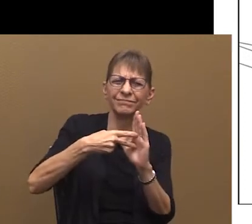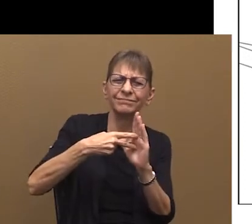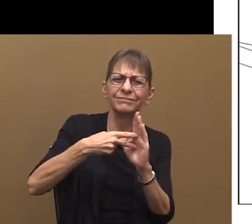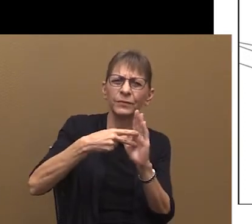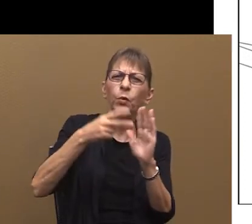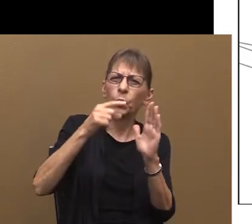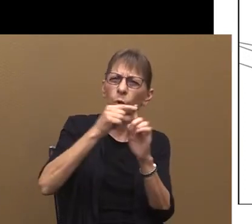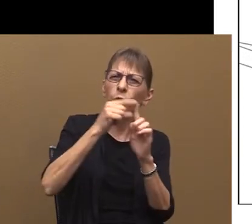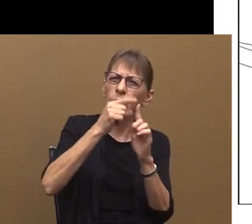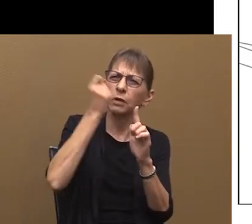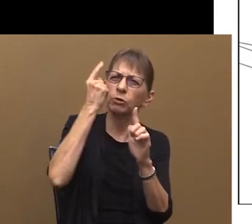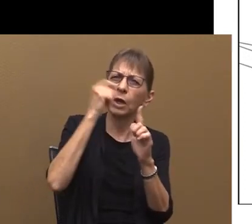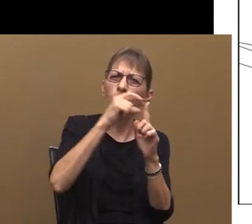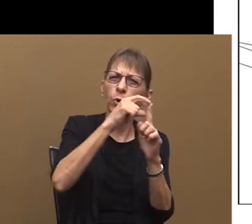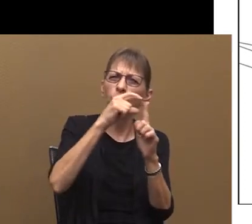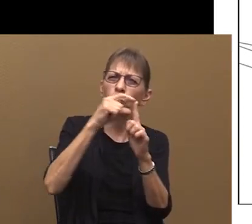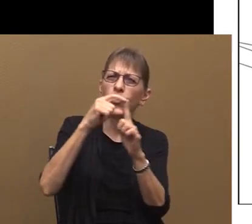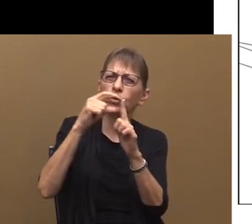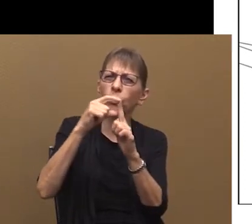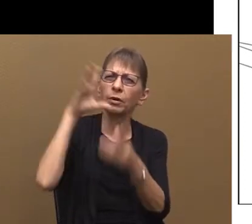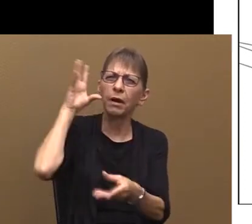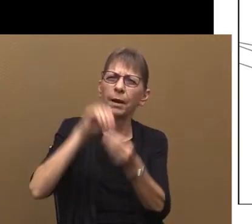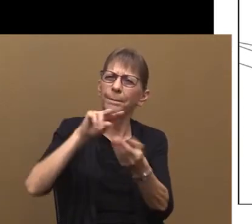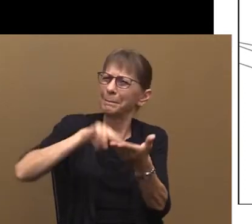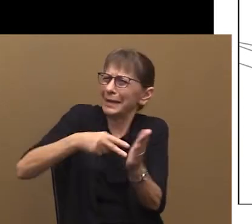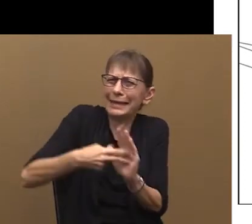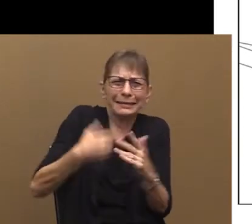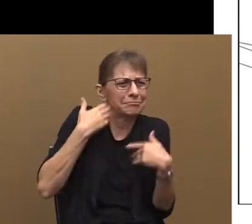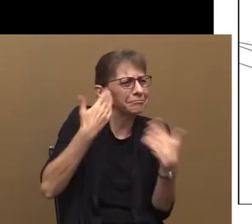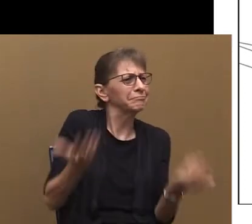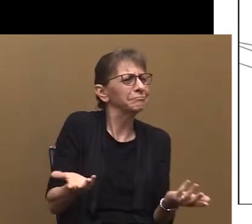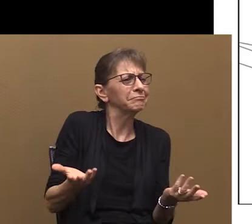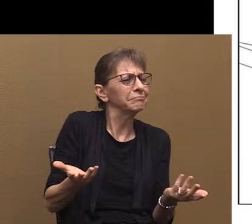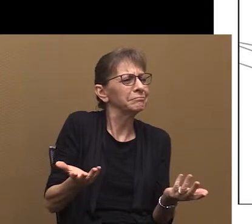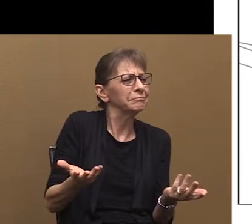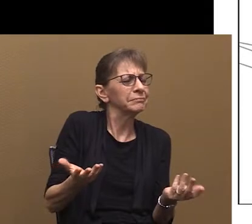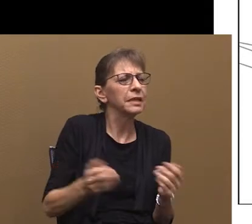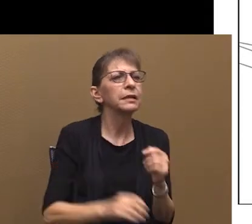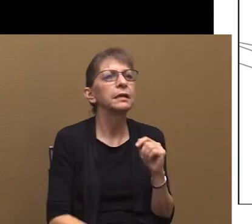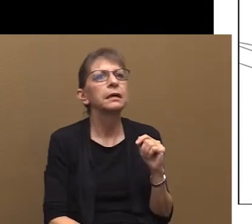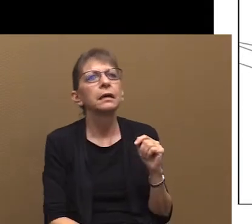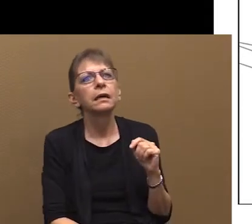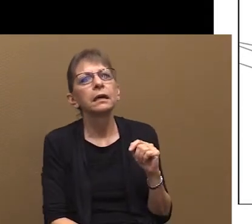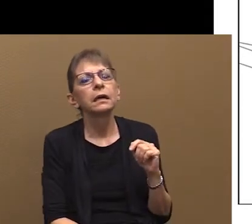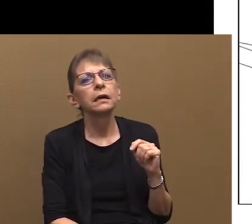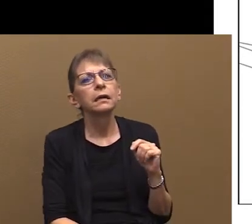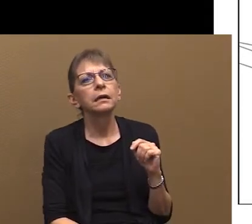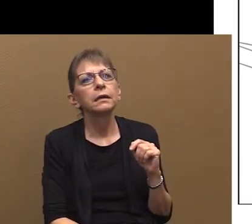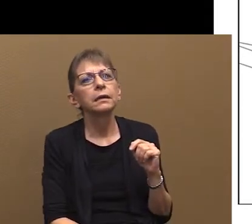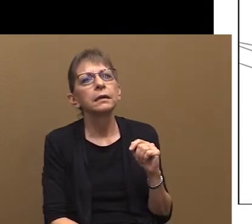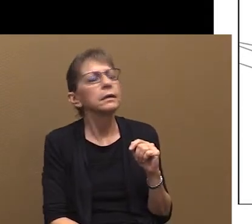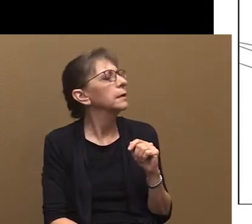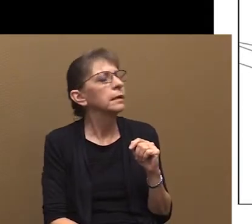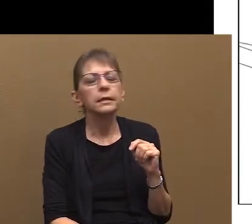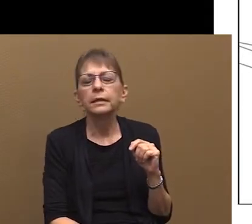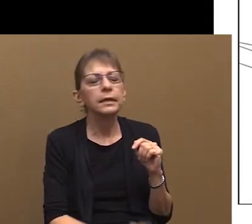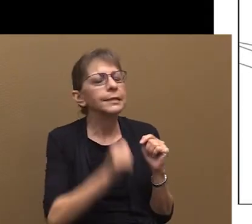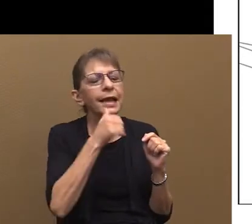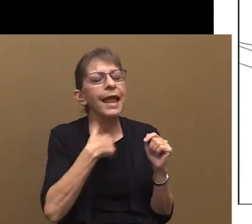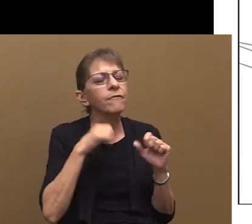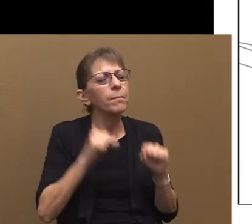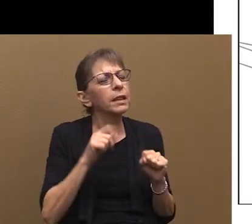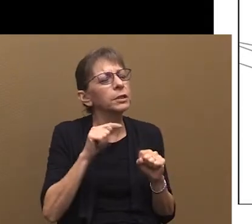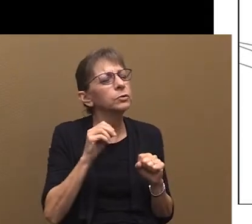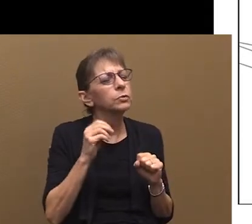I know what you said, but really, what did you mean by that? And the inability